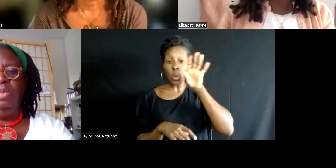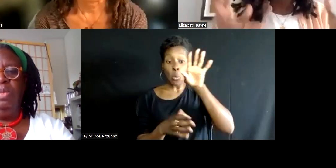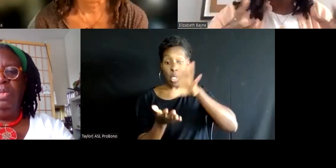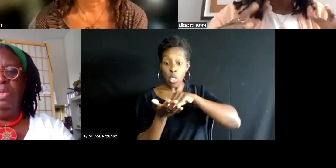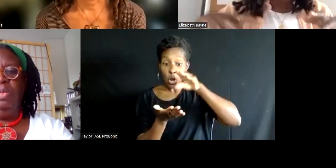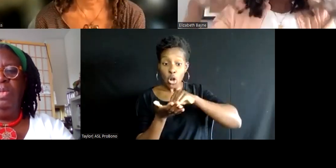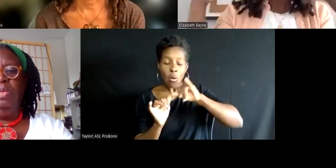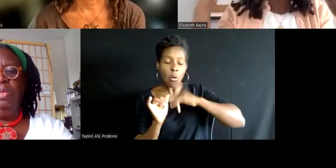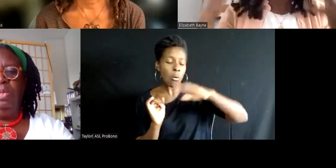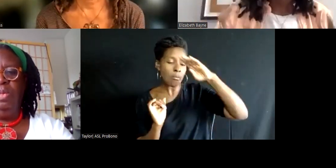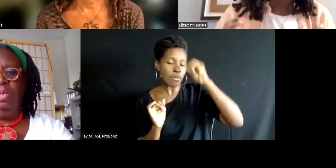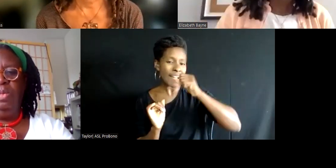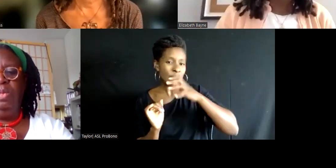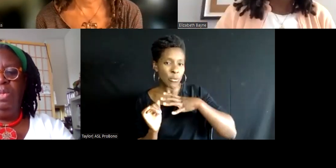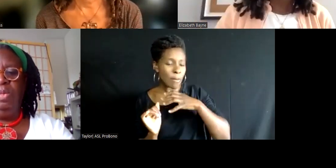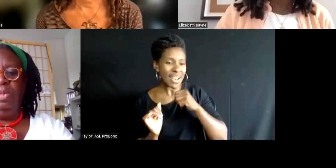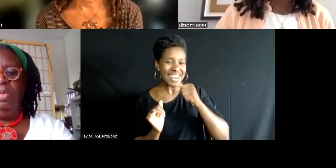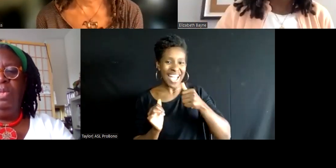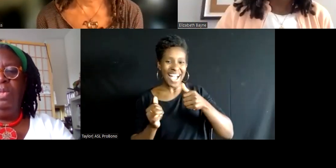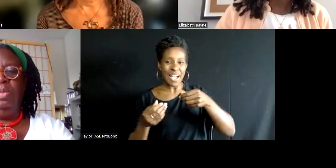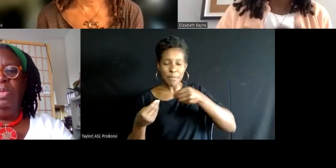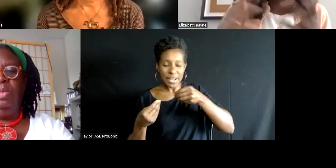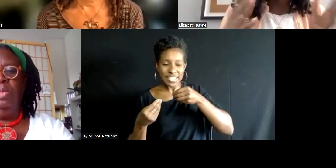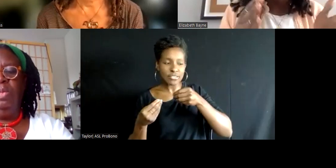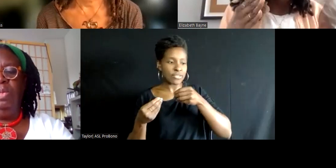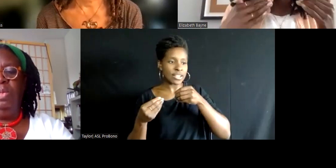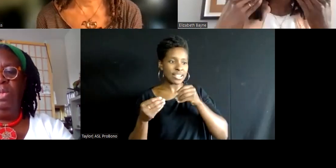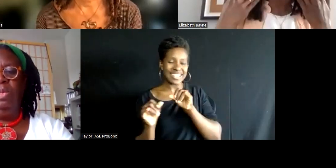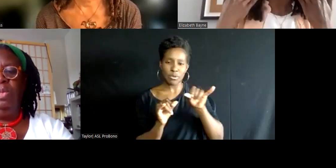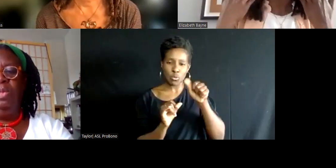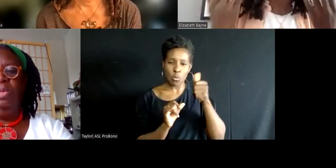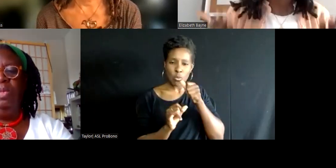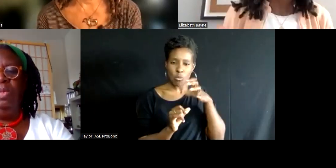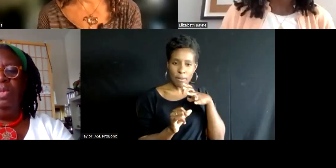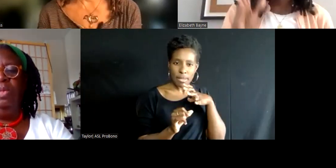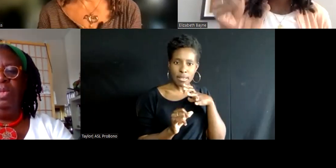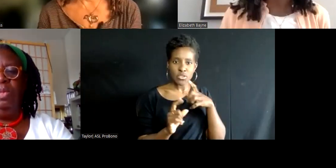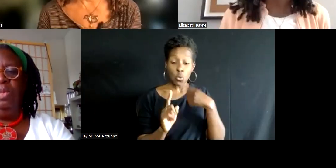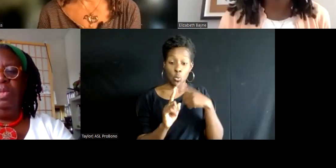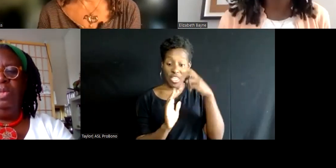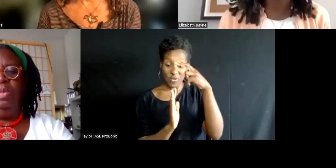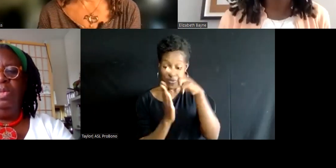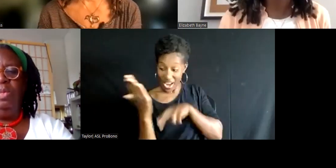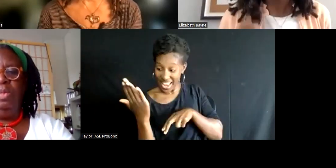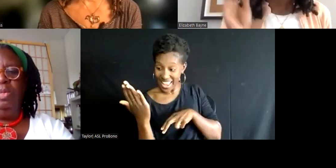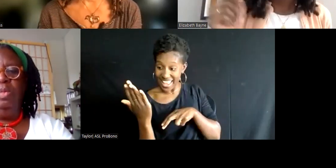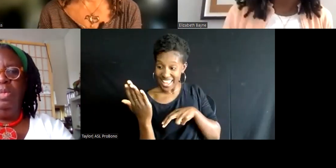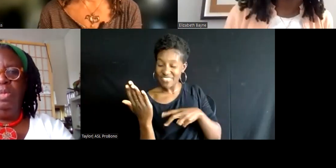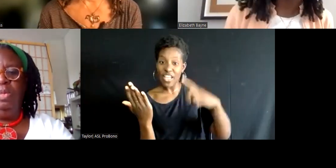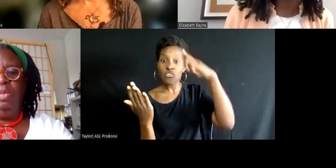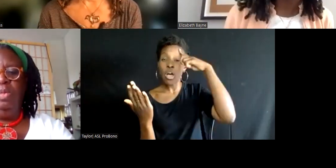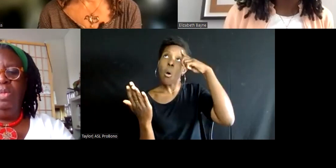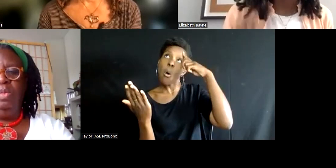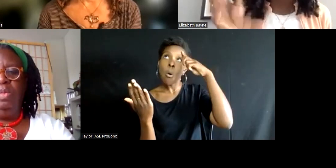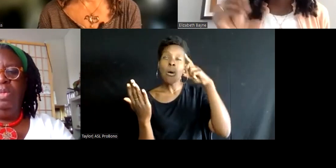Black women not breastfeeding at a certain amount, and what they read into it is like, oh, they must not be interested. They don't